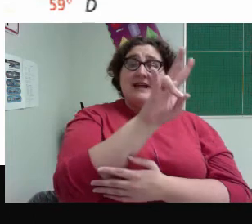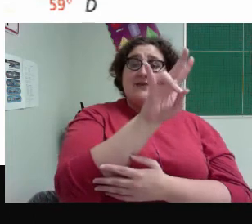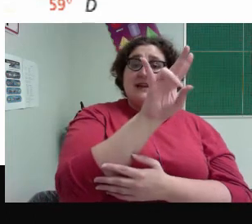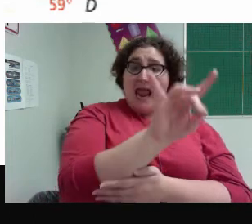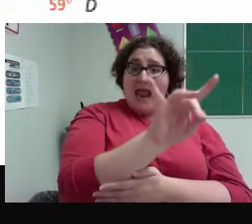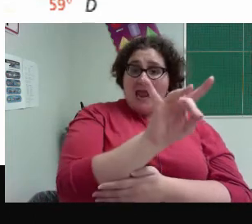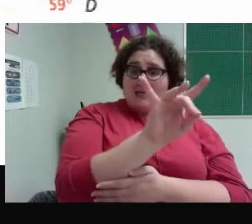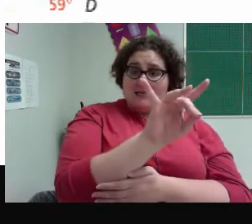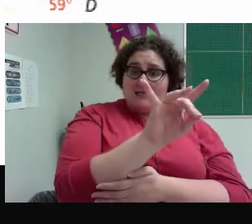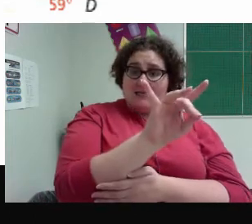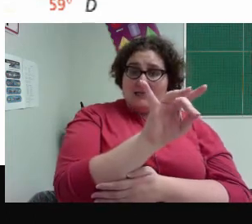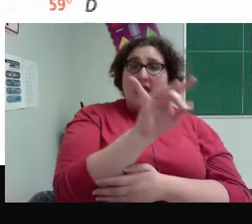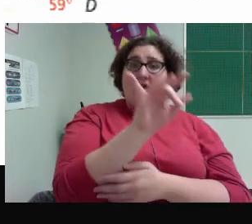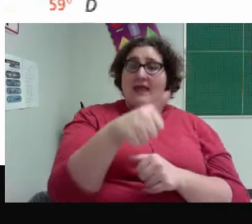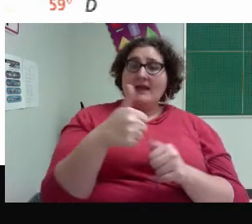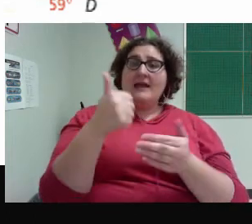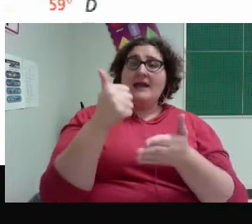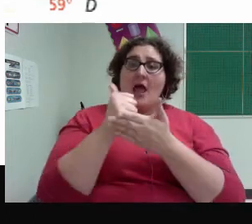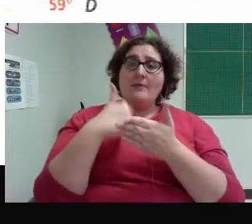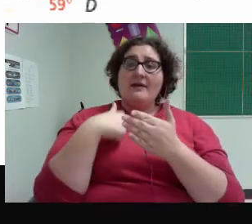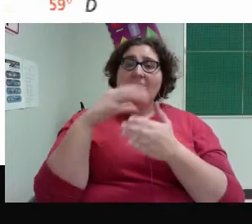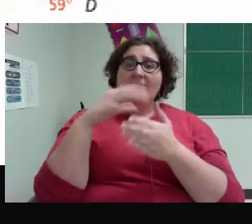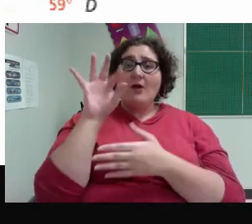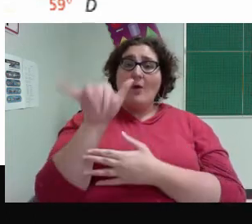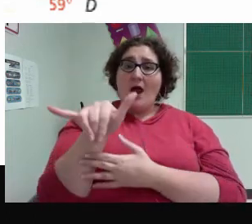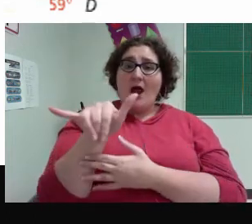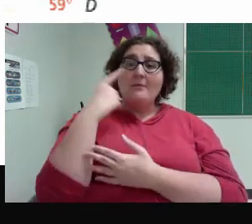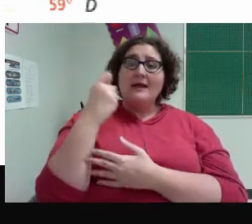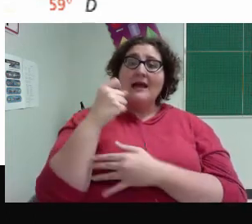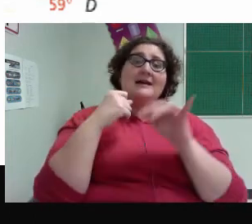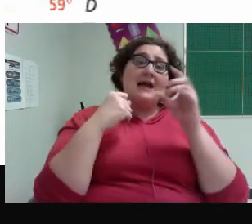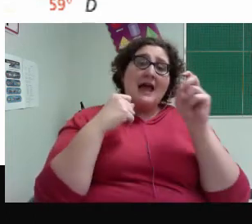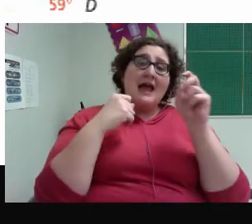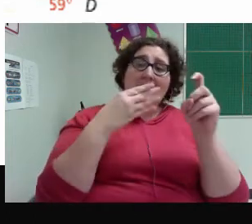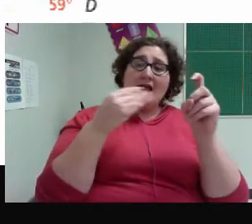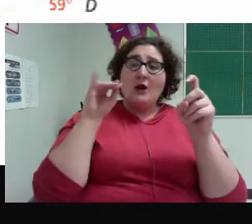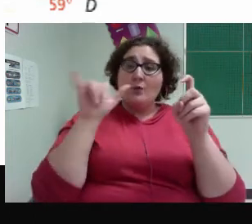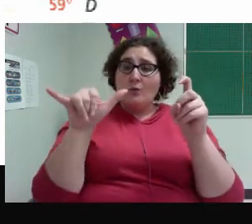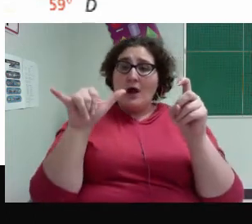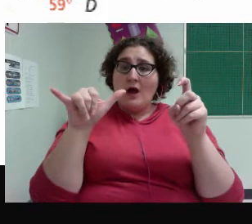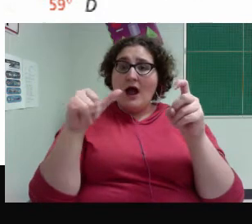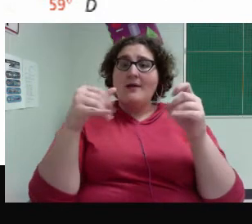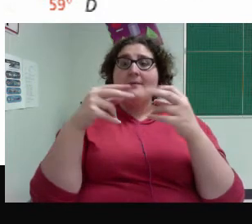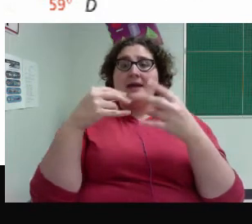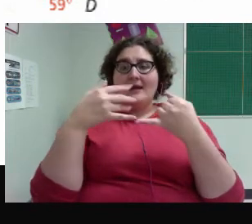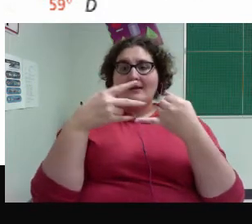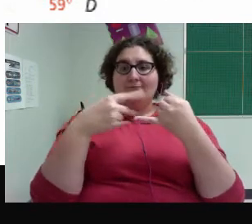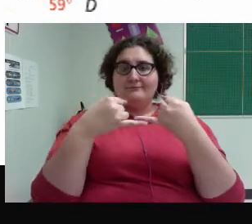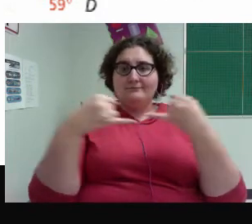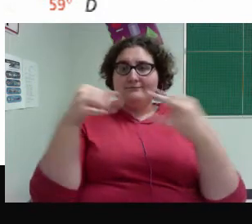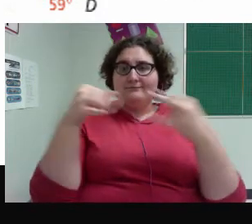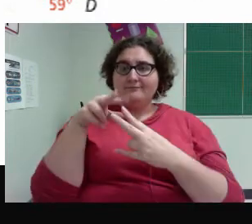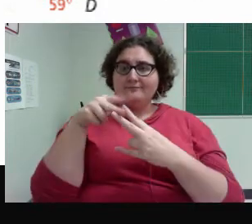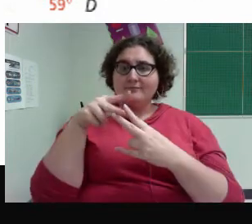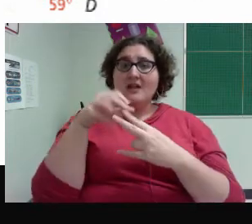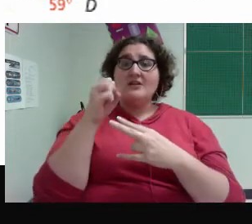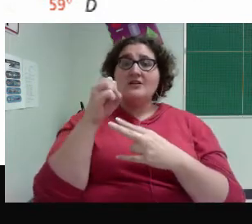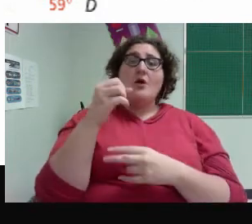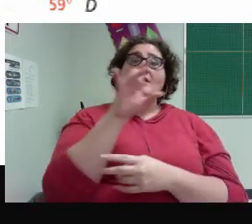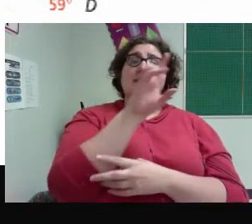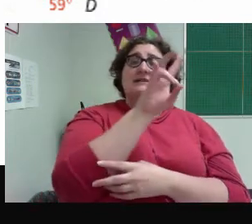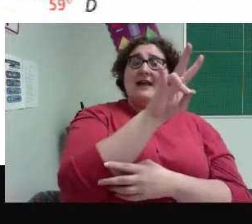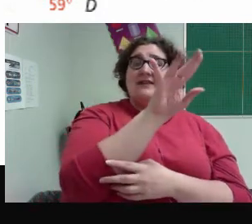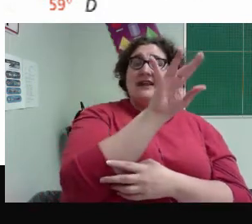is 78, that can help me find y, because x and y form a linear pair. So now I can say